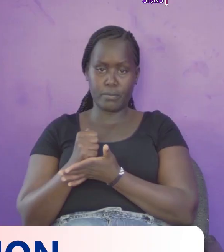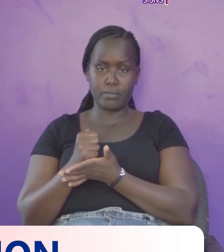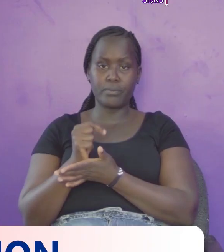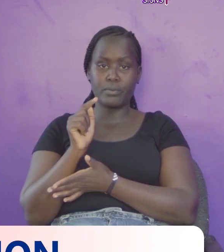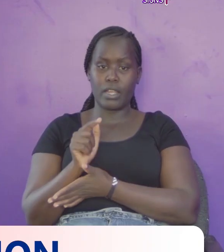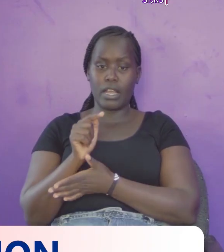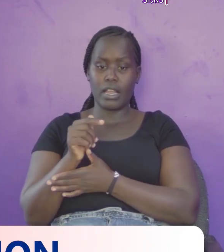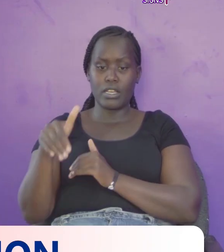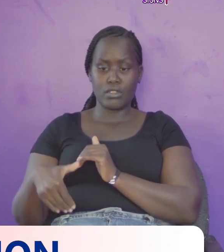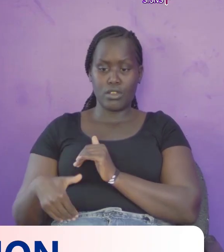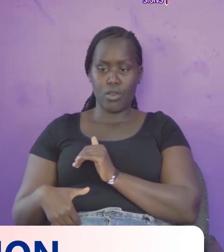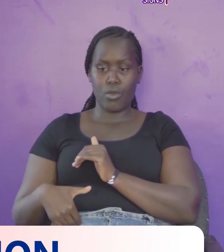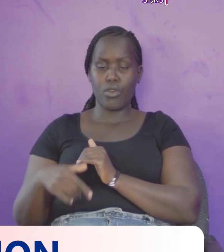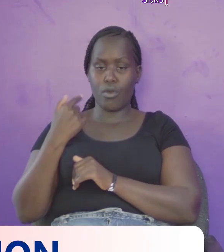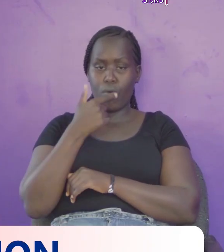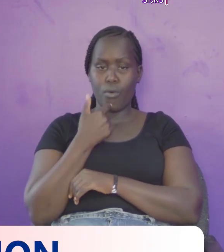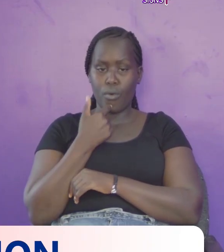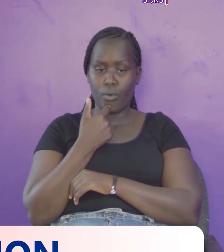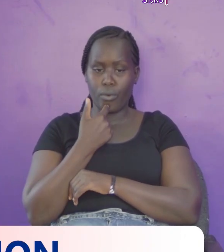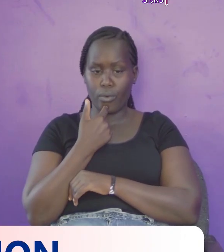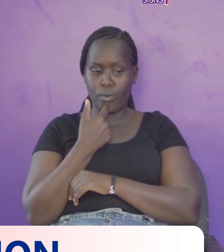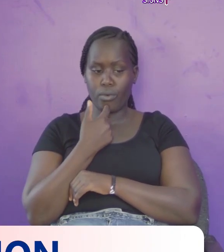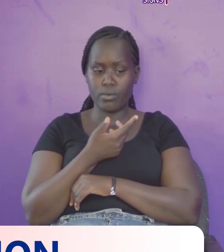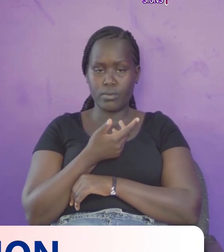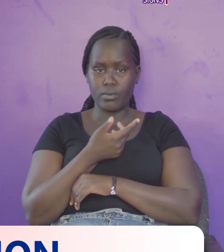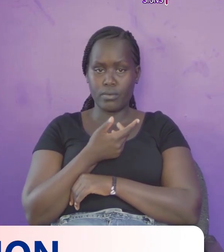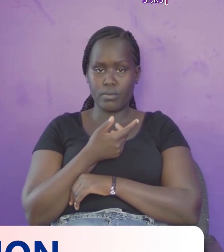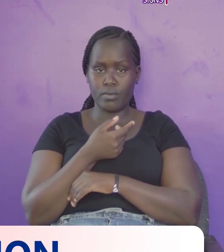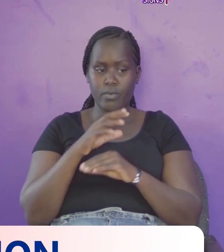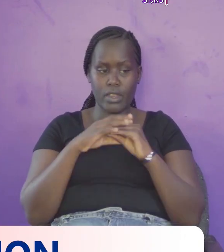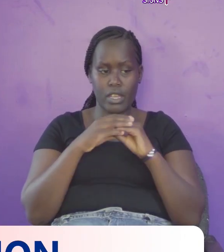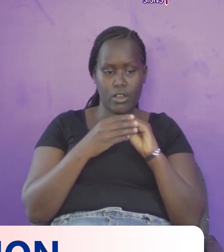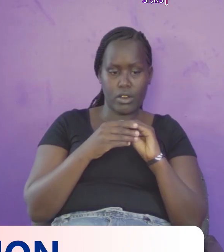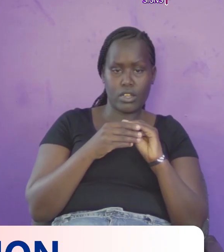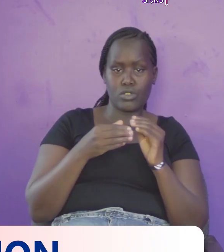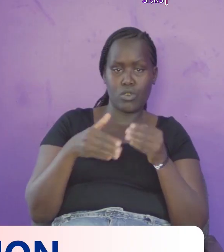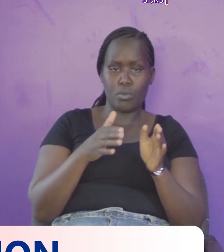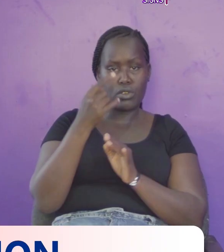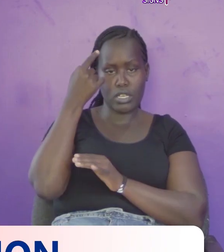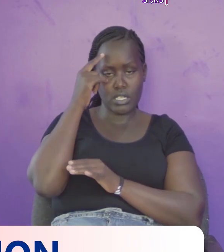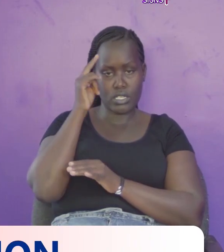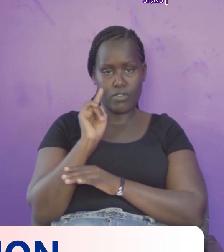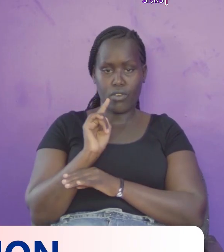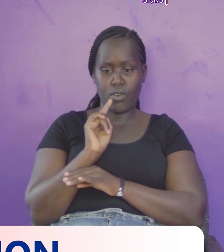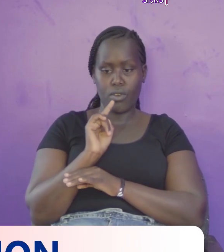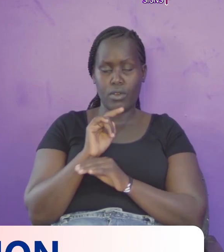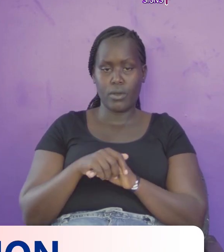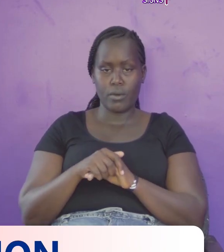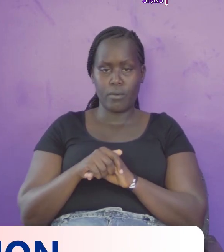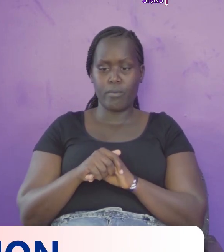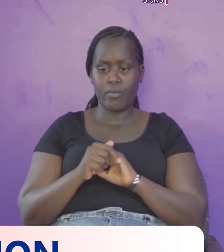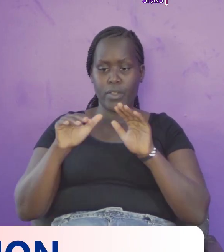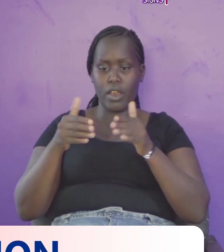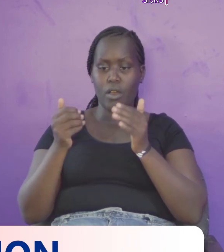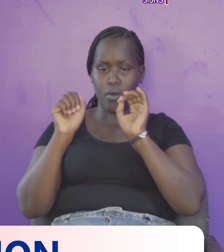very youth that they don't even they don't even create opportunities for. Maureen, how can I visit Homa